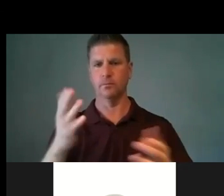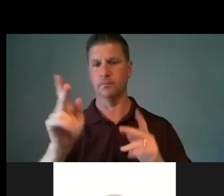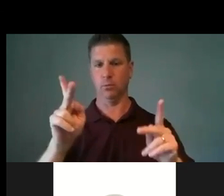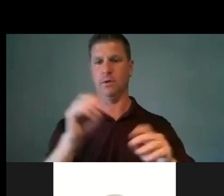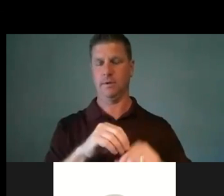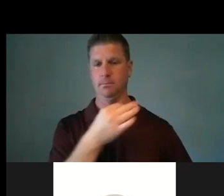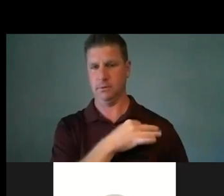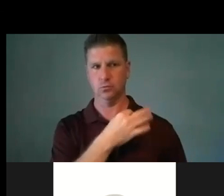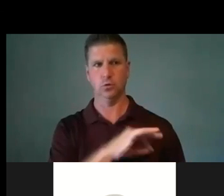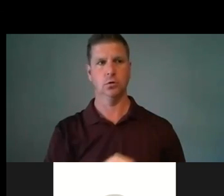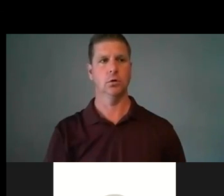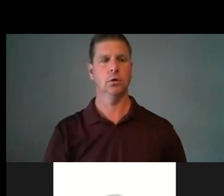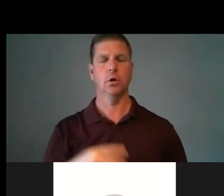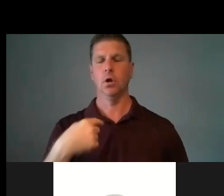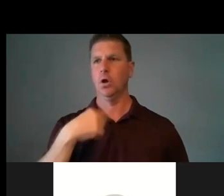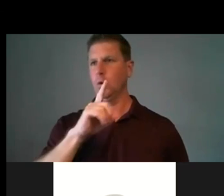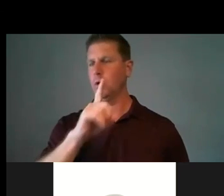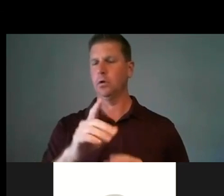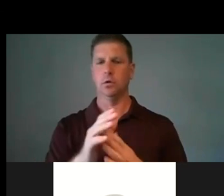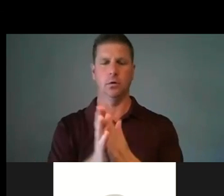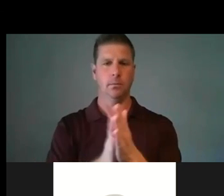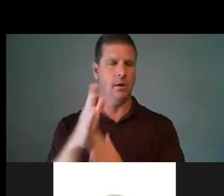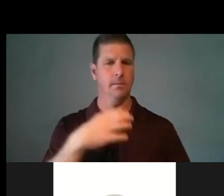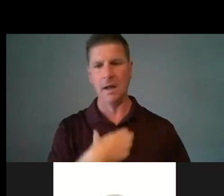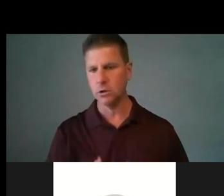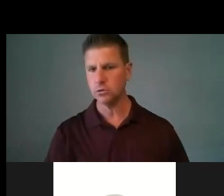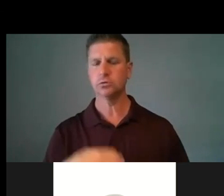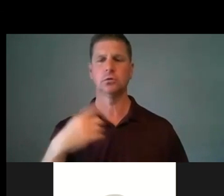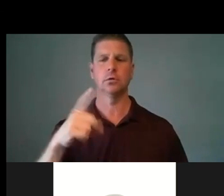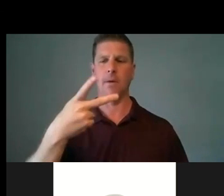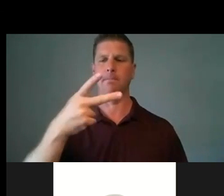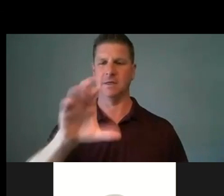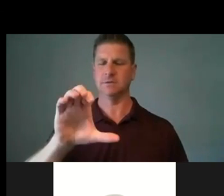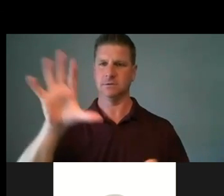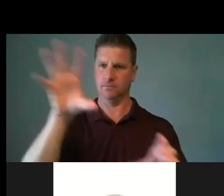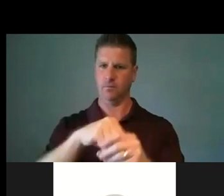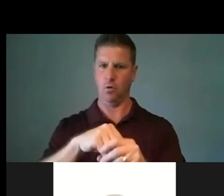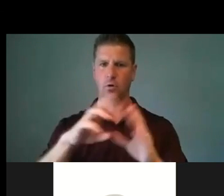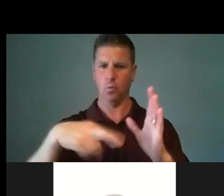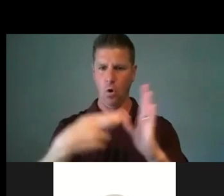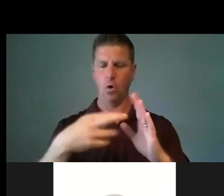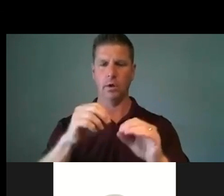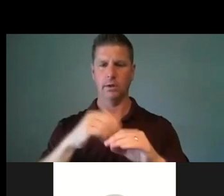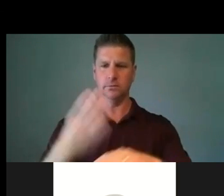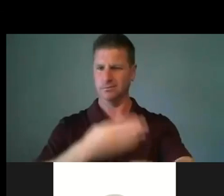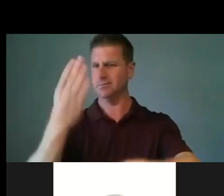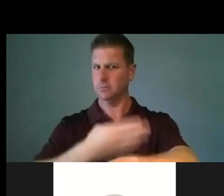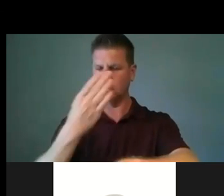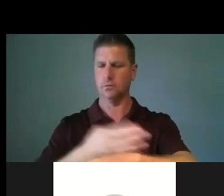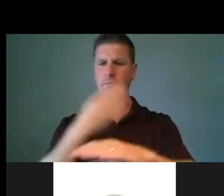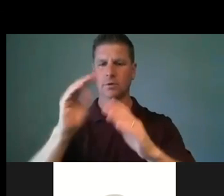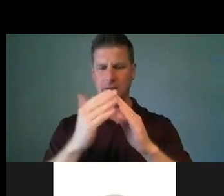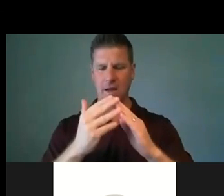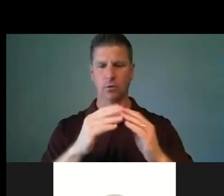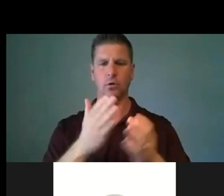Pittsburgh. We're very passionate about PNC continuing to play an important role in rejuvenating the downtown area